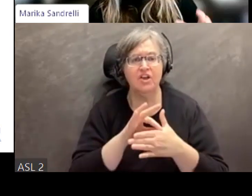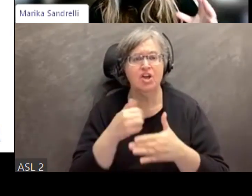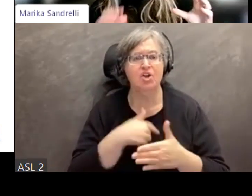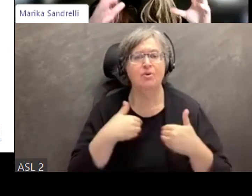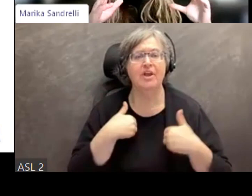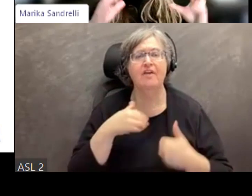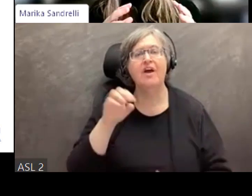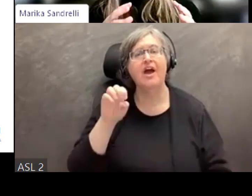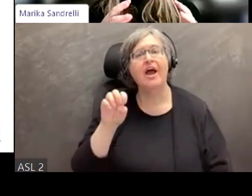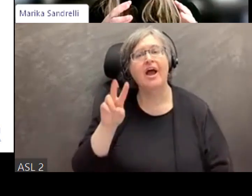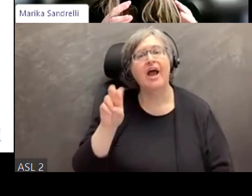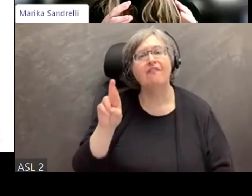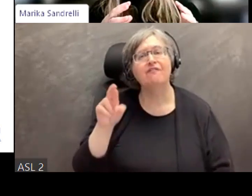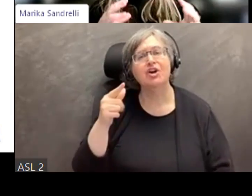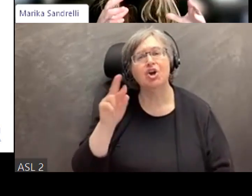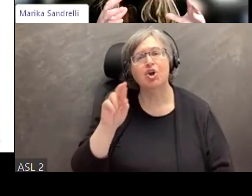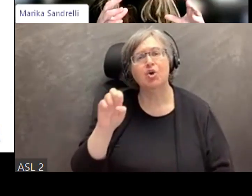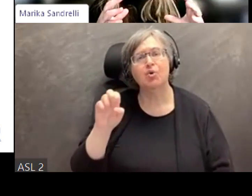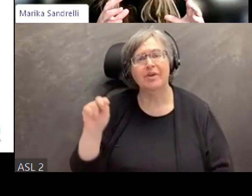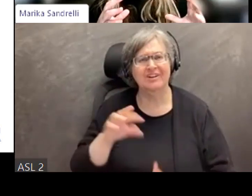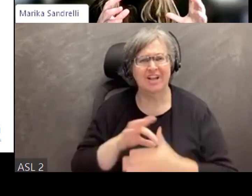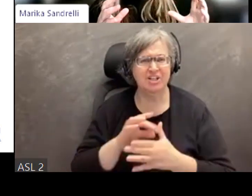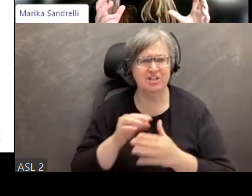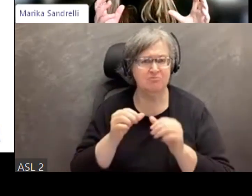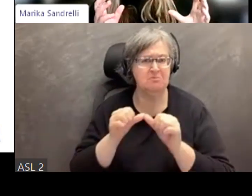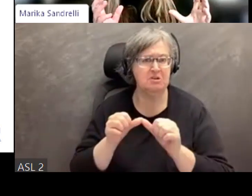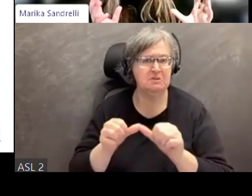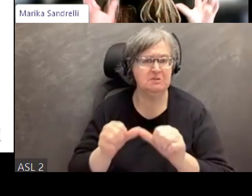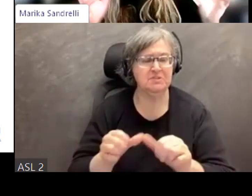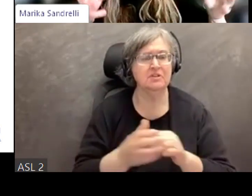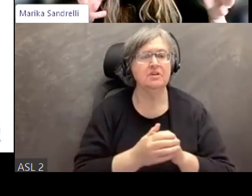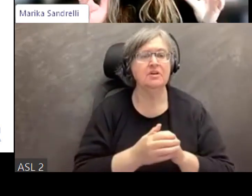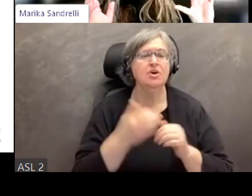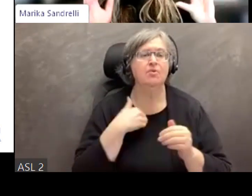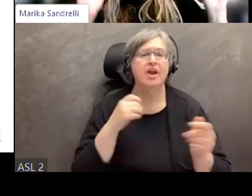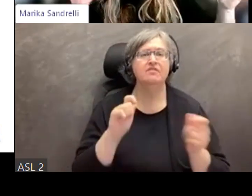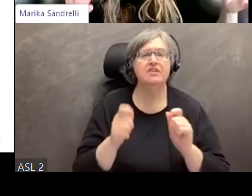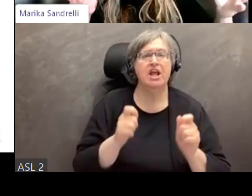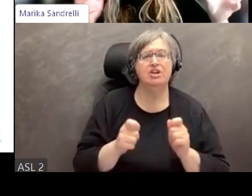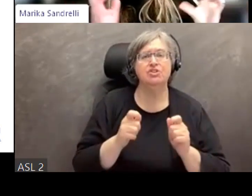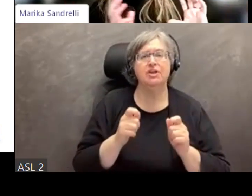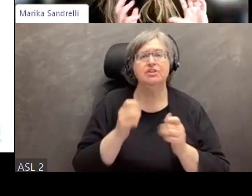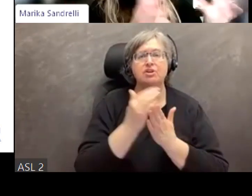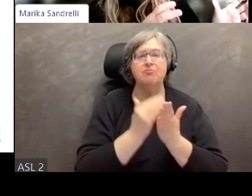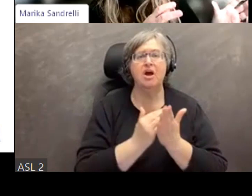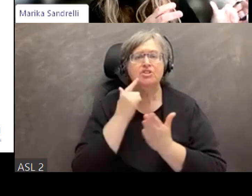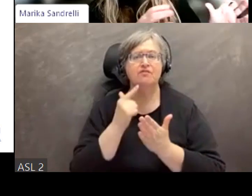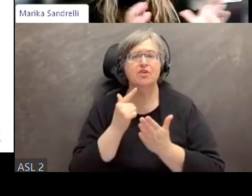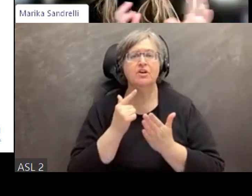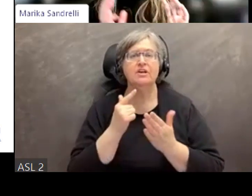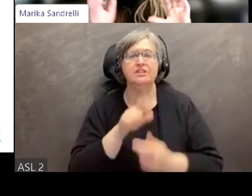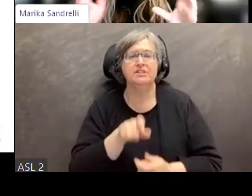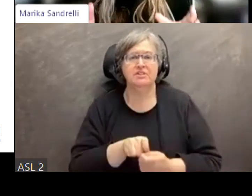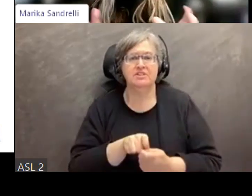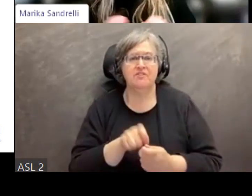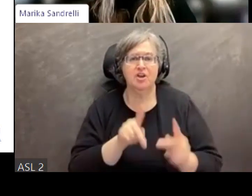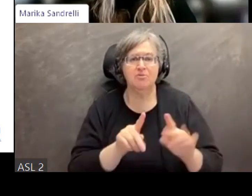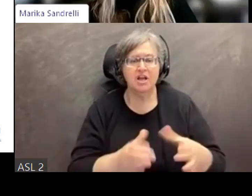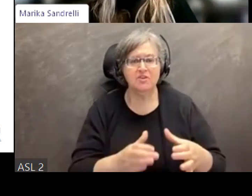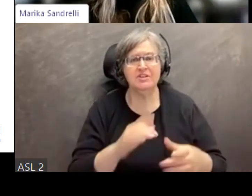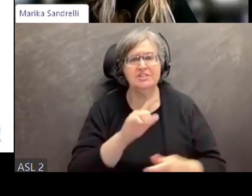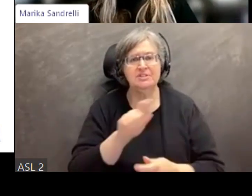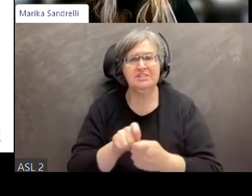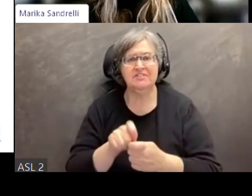have evergreen content, and then there's adaptations or modules for specific populations